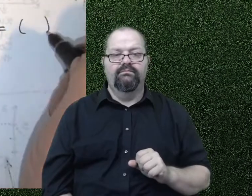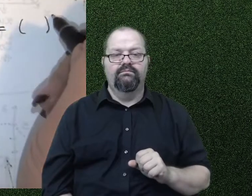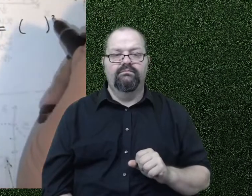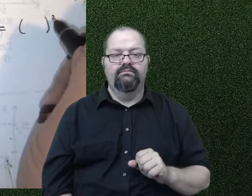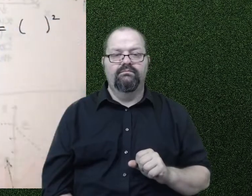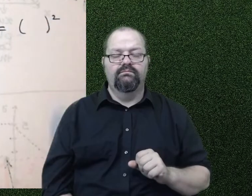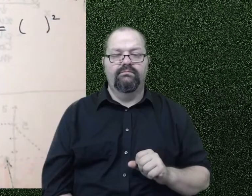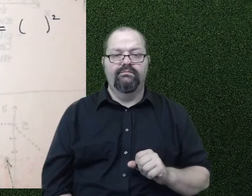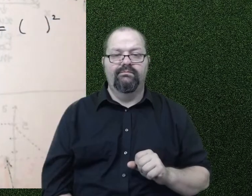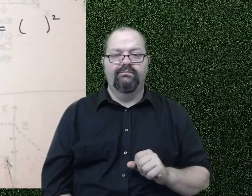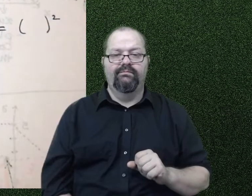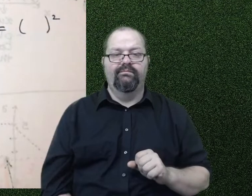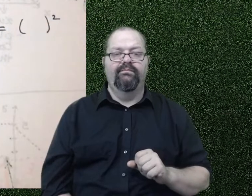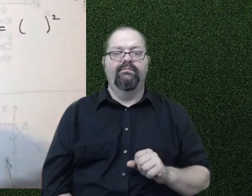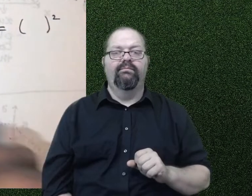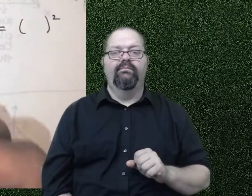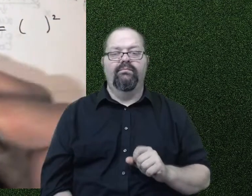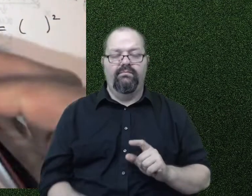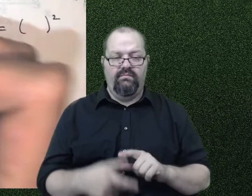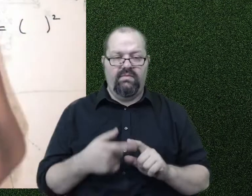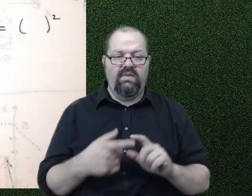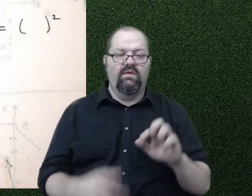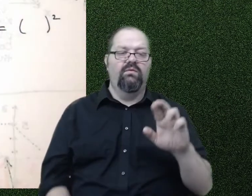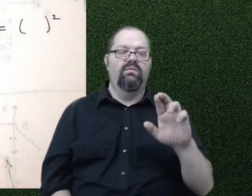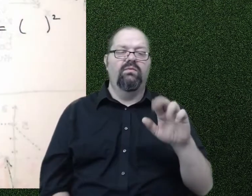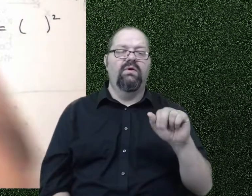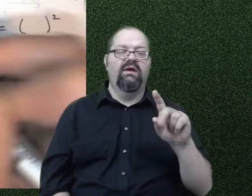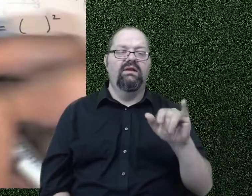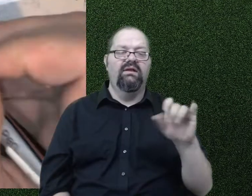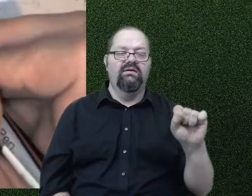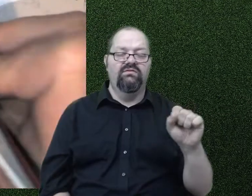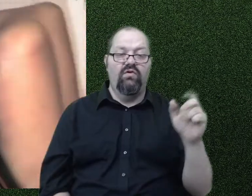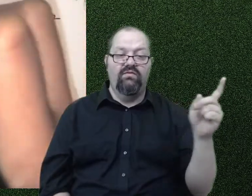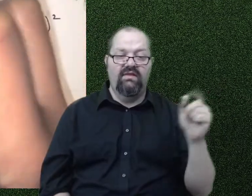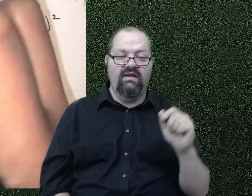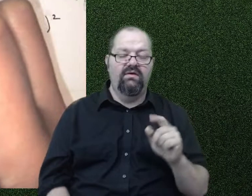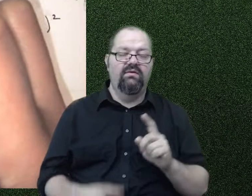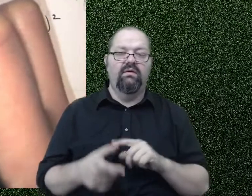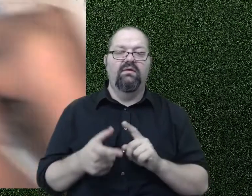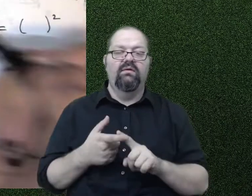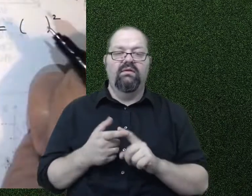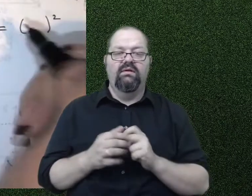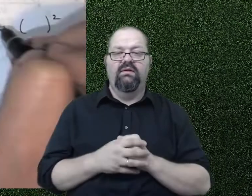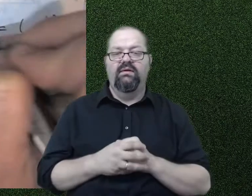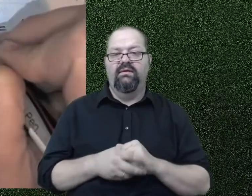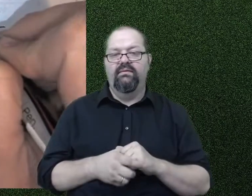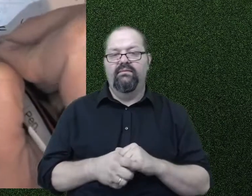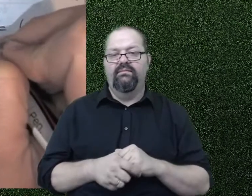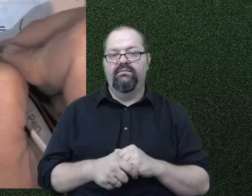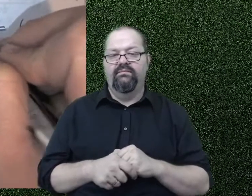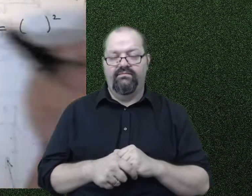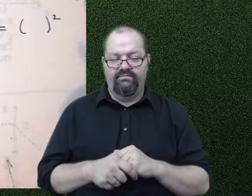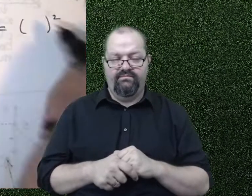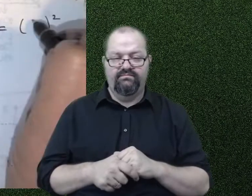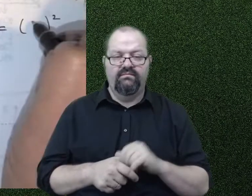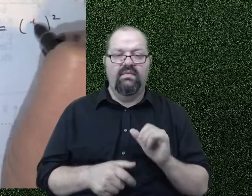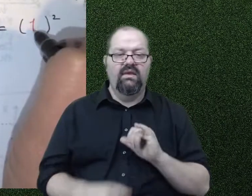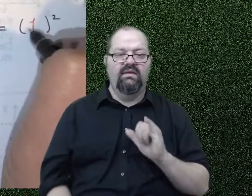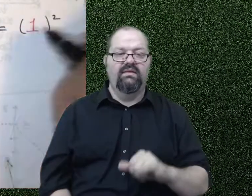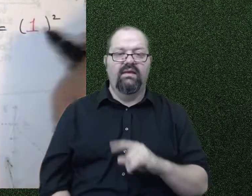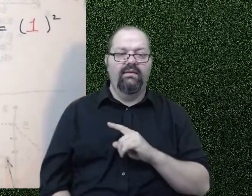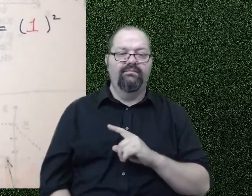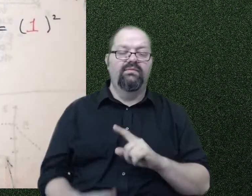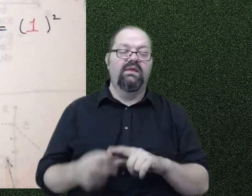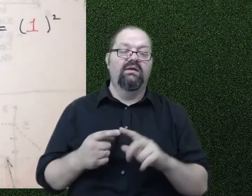And I've got radius over here. Subtract 1 from the x, subtract 2 from the y, subtract 3 from the z, square